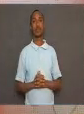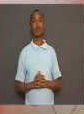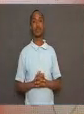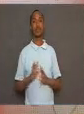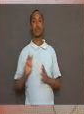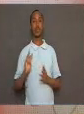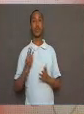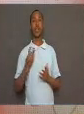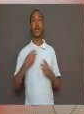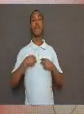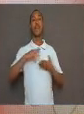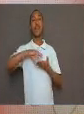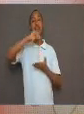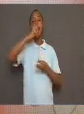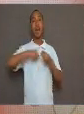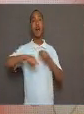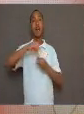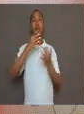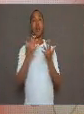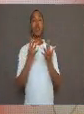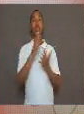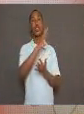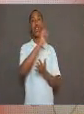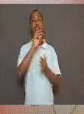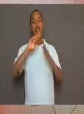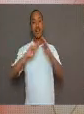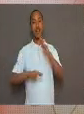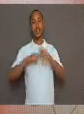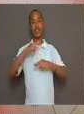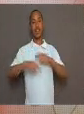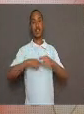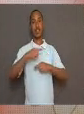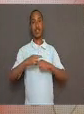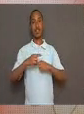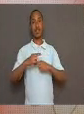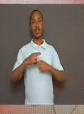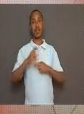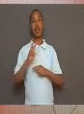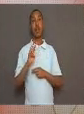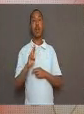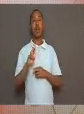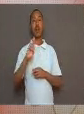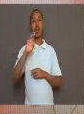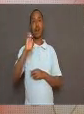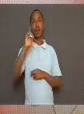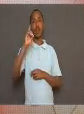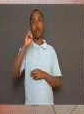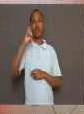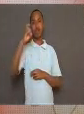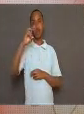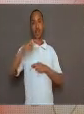We have learned about oxidation and reduction reactions, or redox